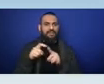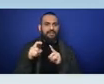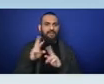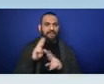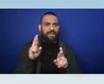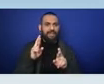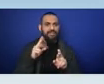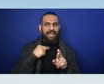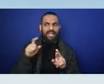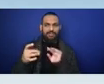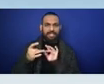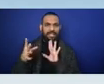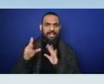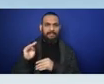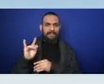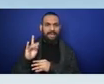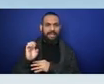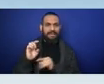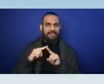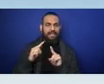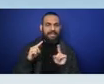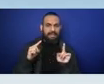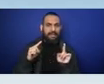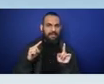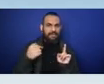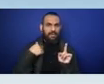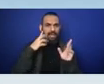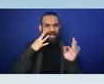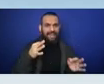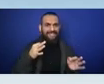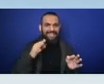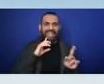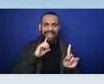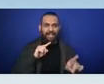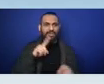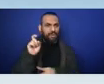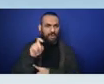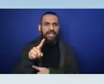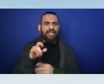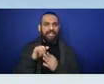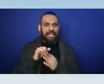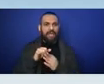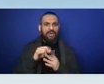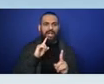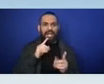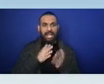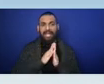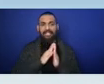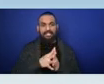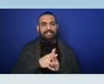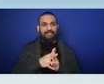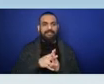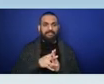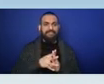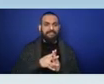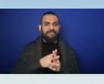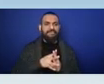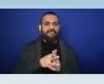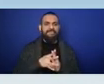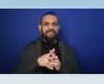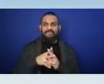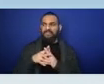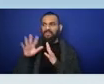Mike, are you still on? Did that answer your question? Congresswoman, I apologize. I have readied the next caller, so